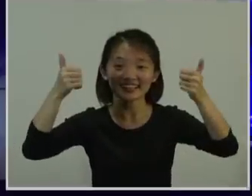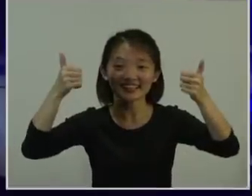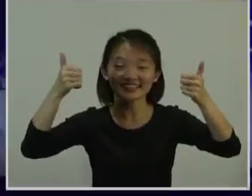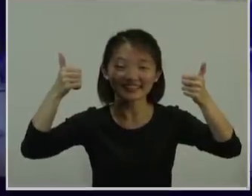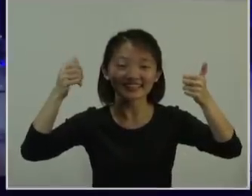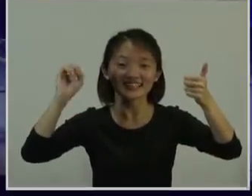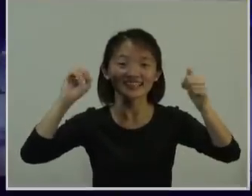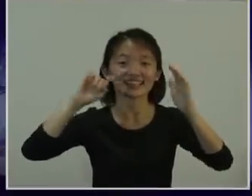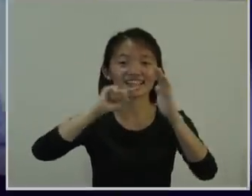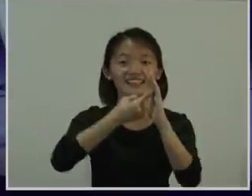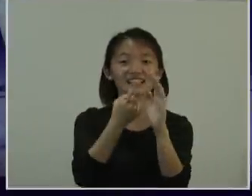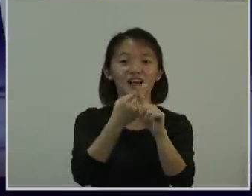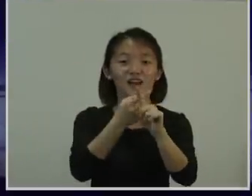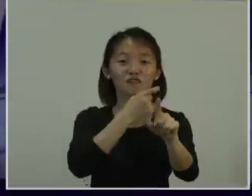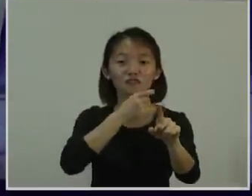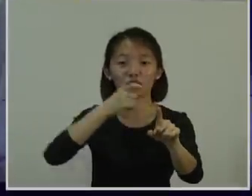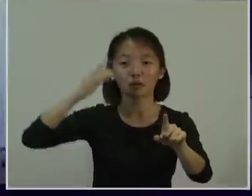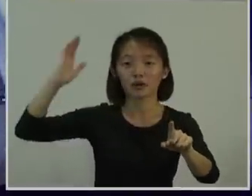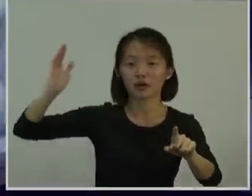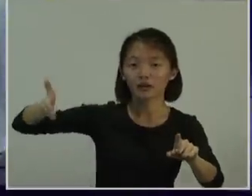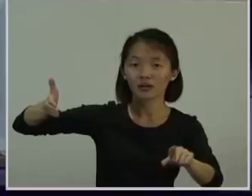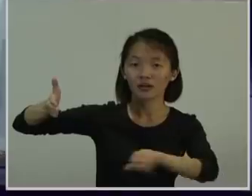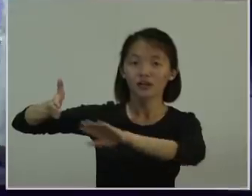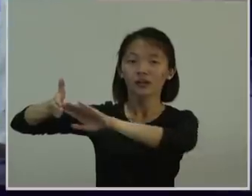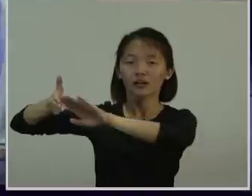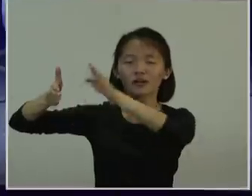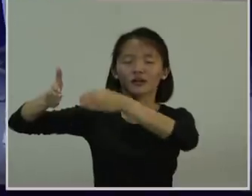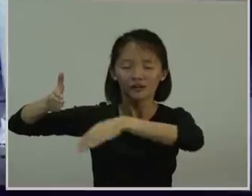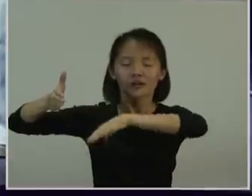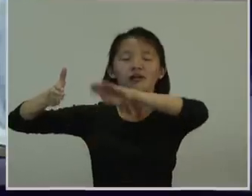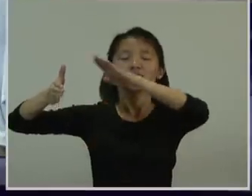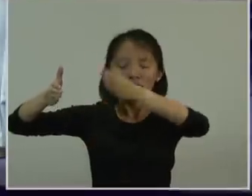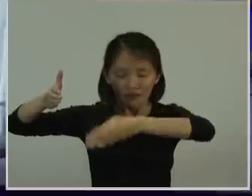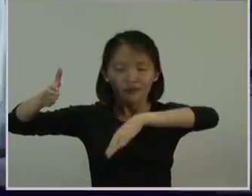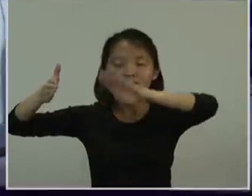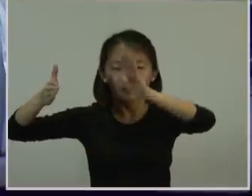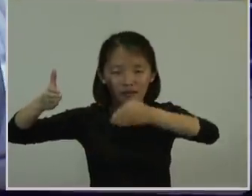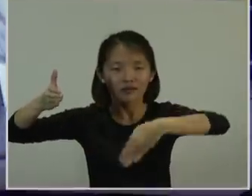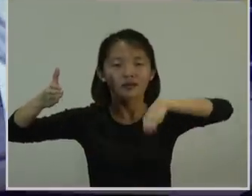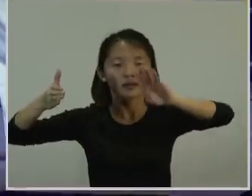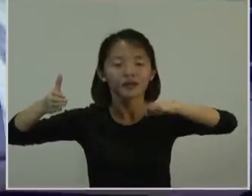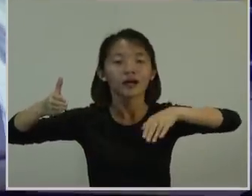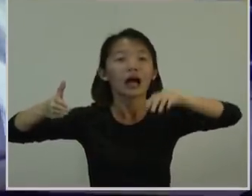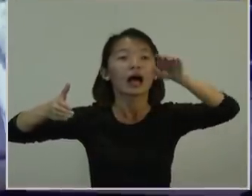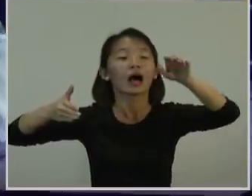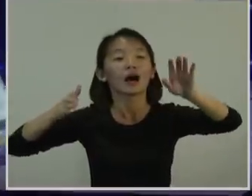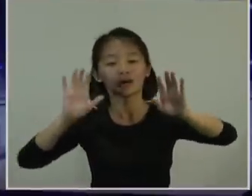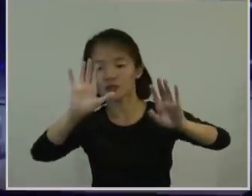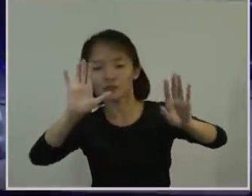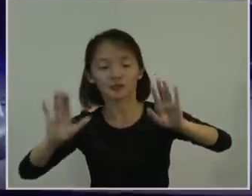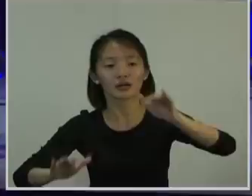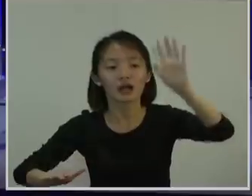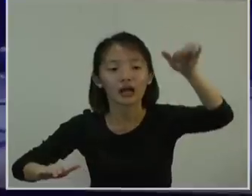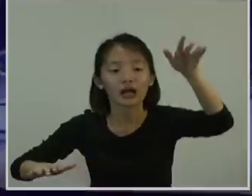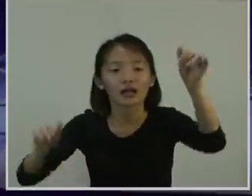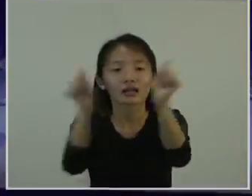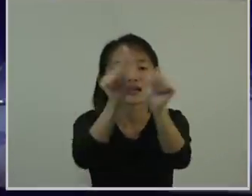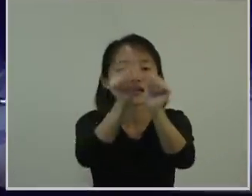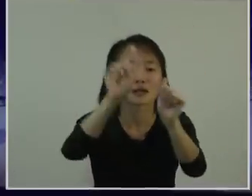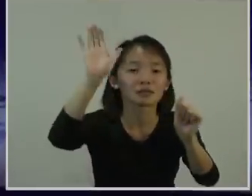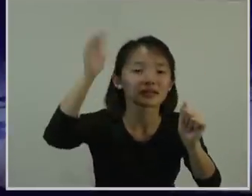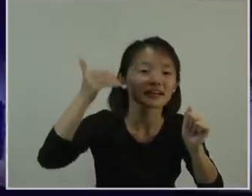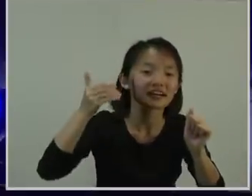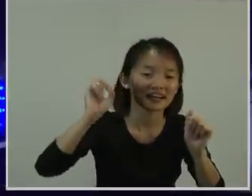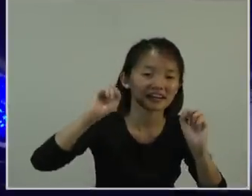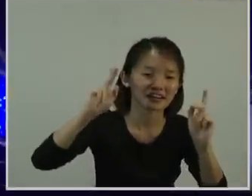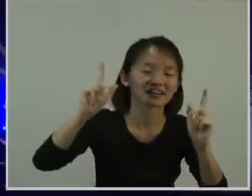from this section and we will go all the way. Can we have a clapper, please? Can we have a clapper, please? So what we're going to do is